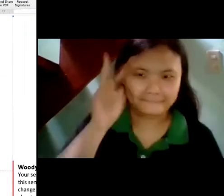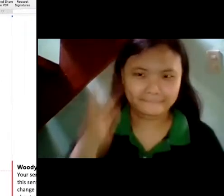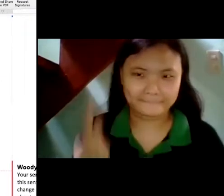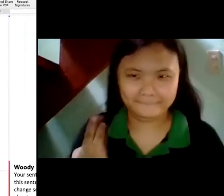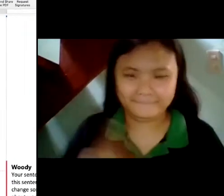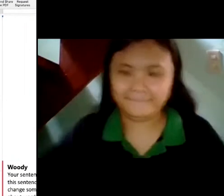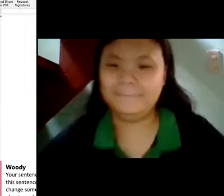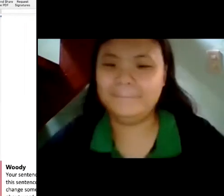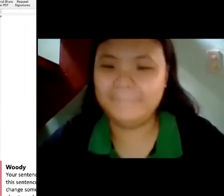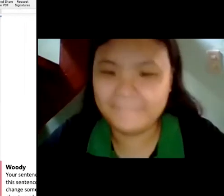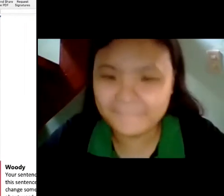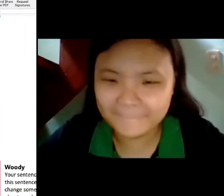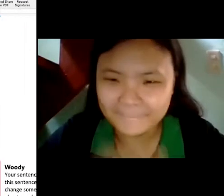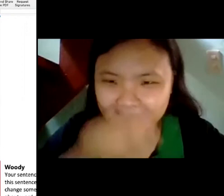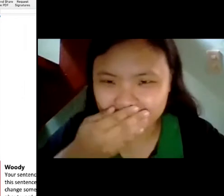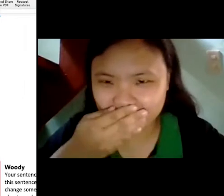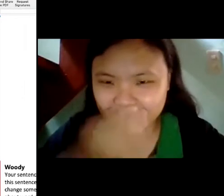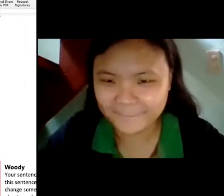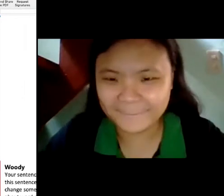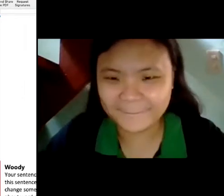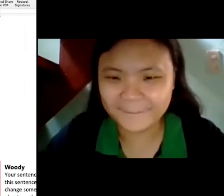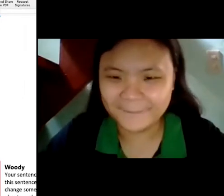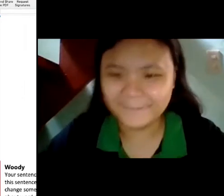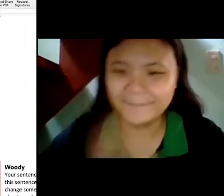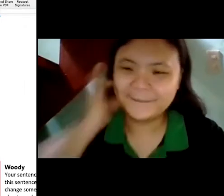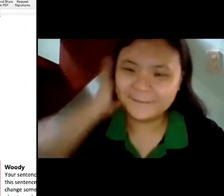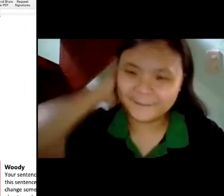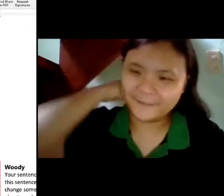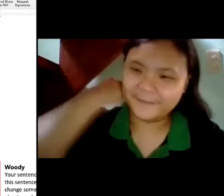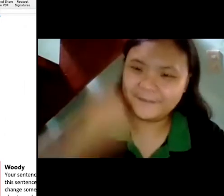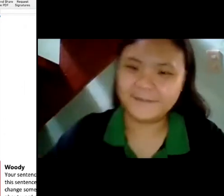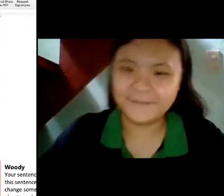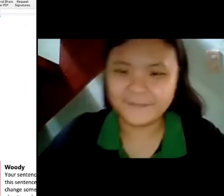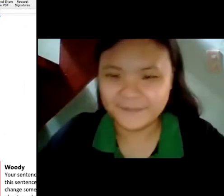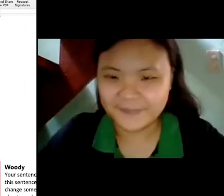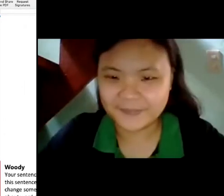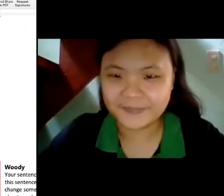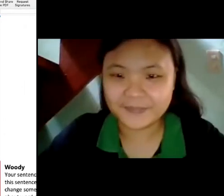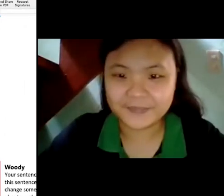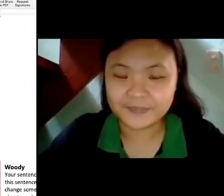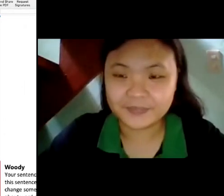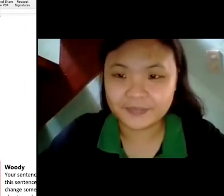He loves Kyla. Yes.